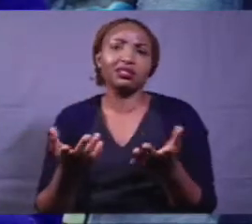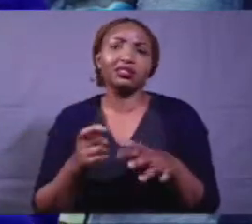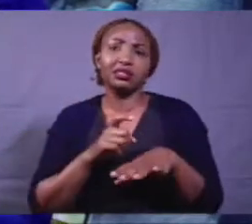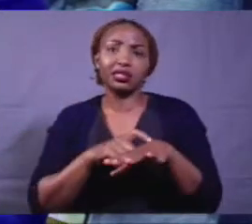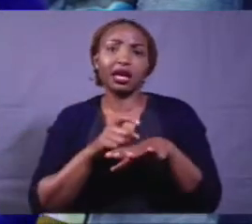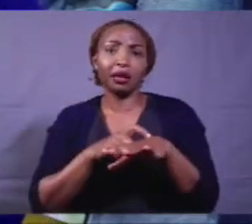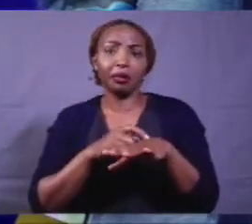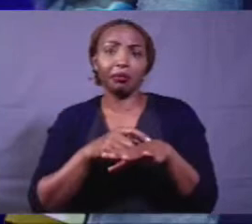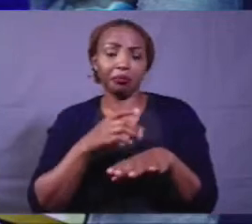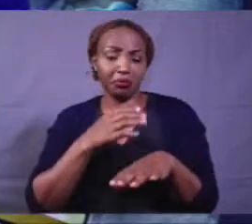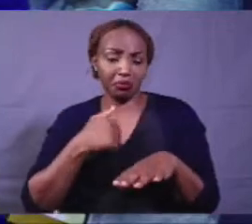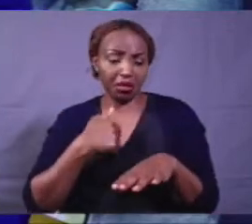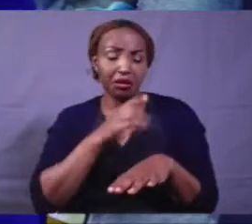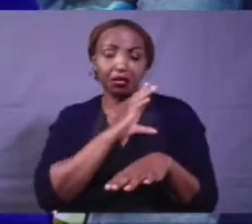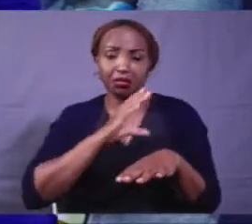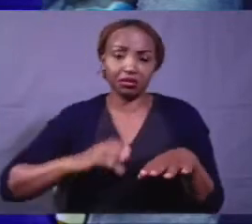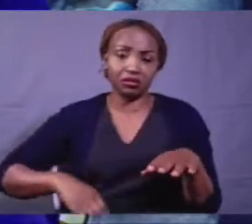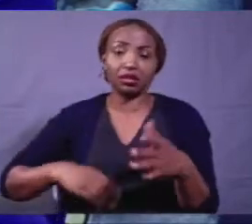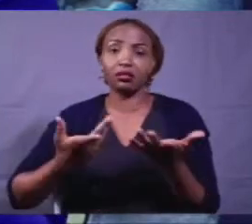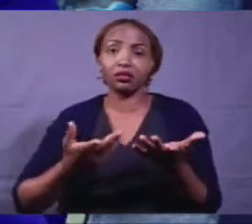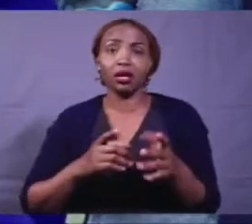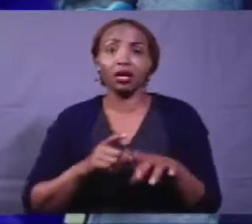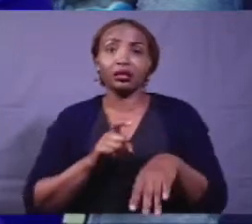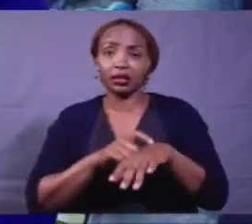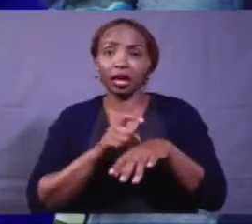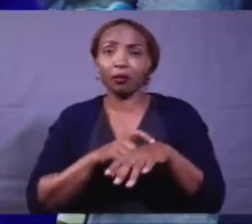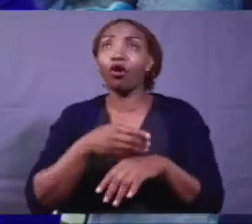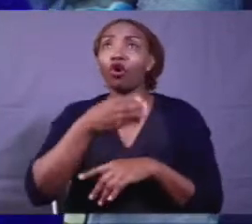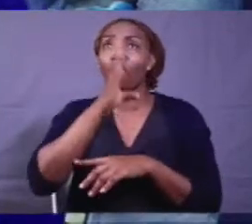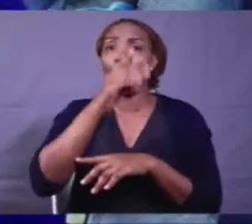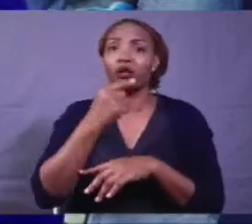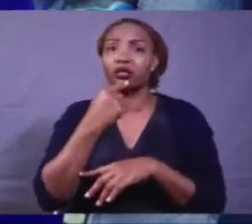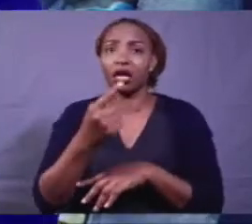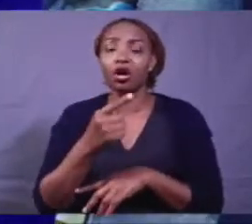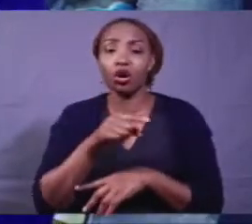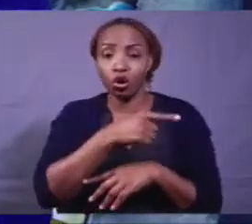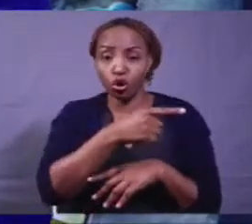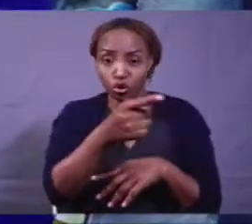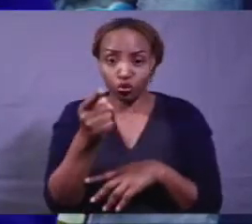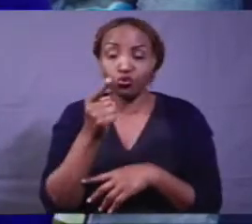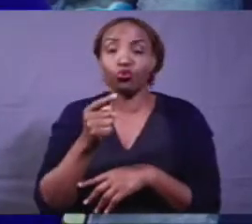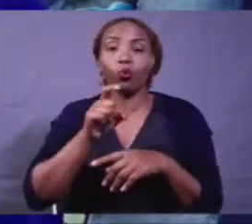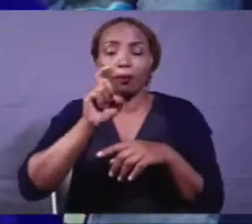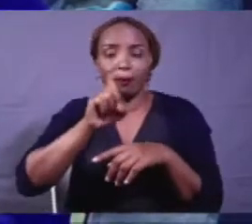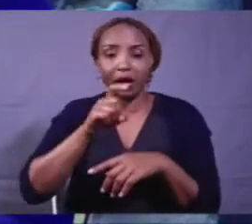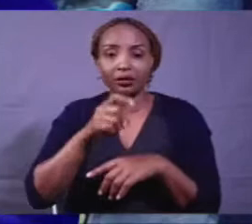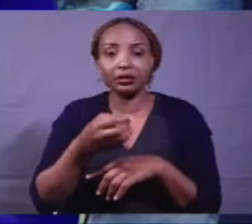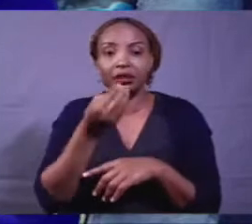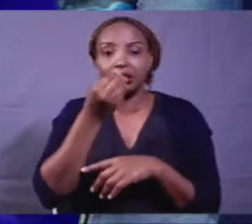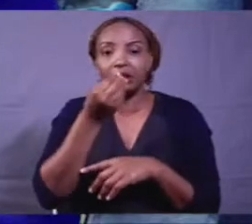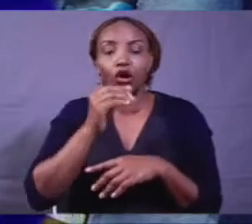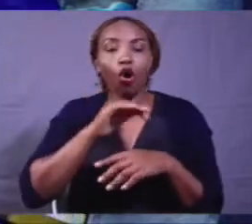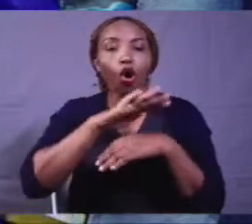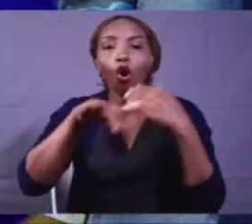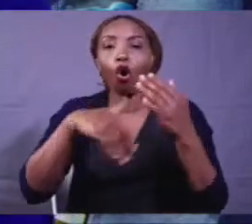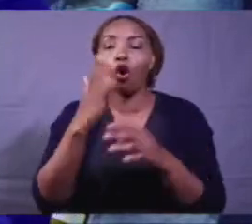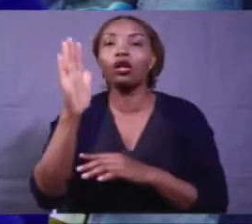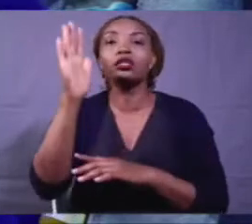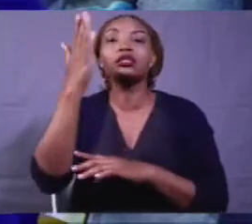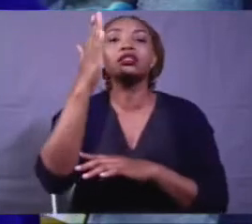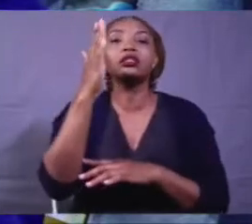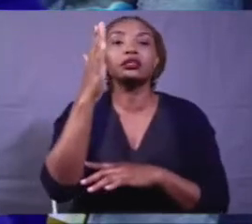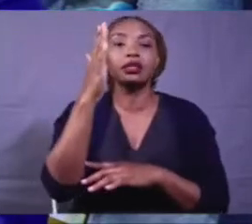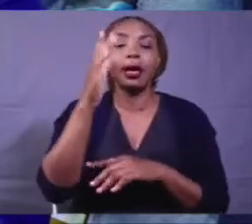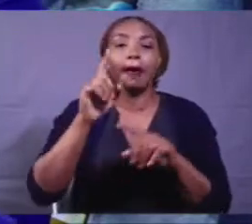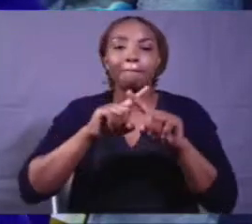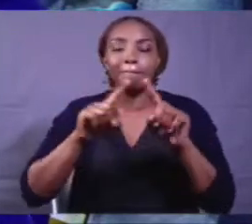Genesis, "You shall eat of every tree of the garden except this one." But what do? That's